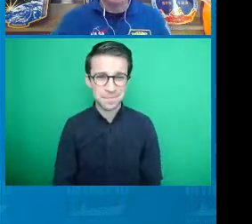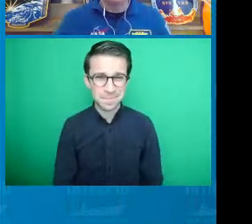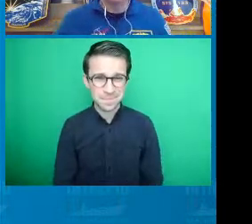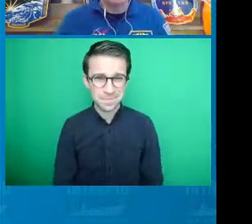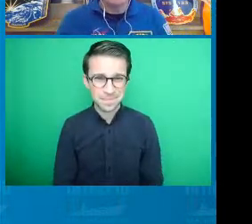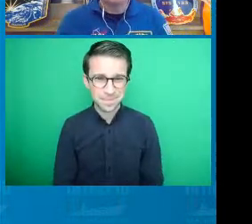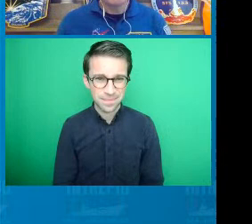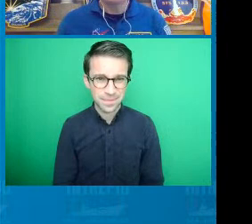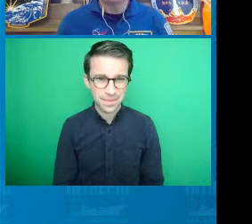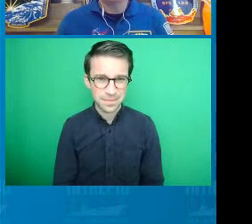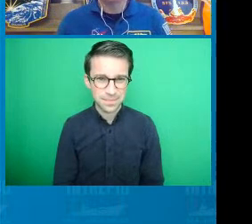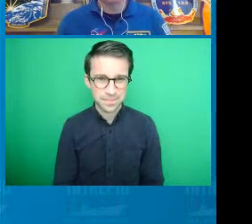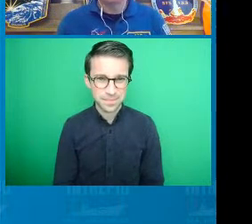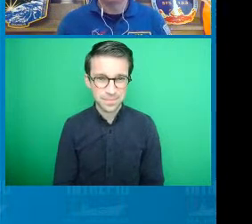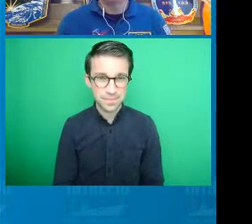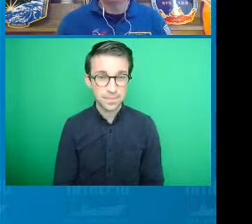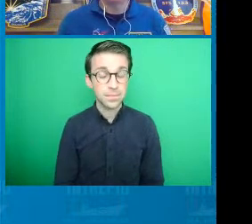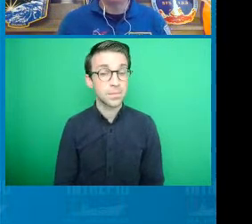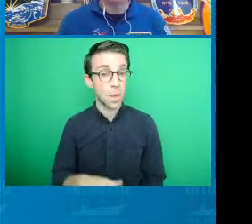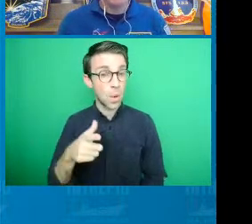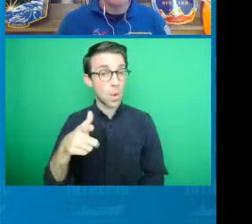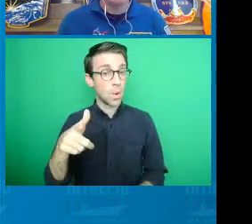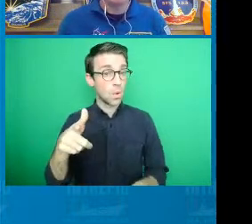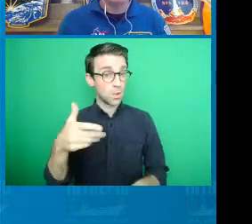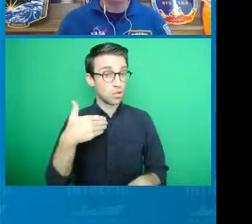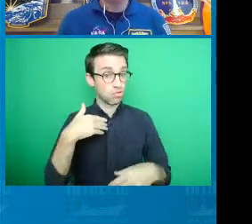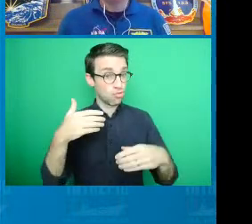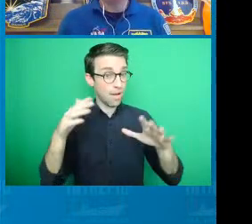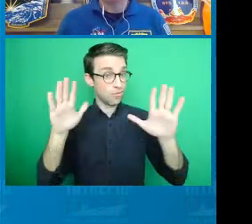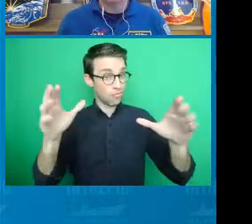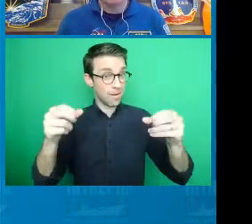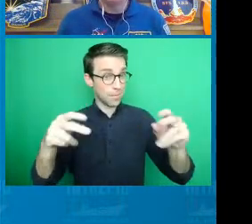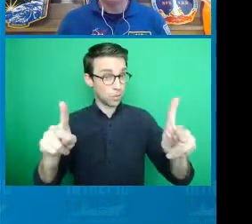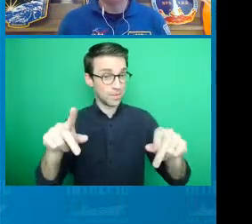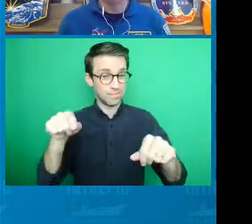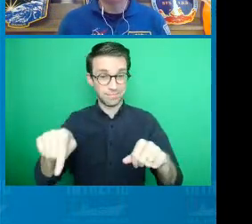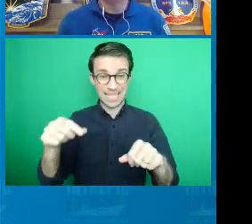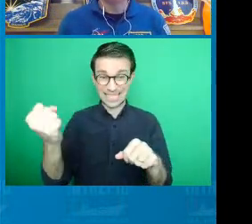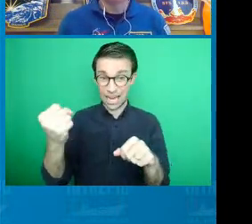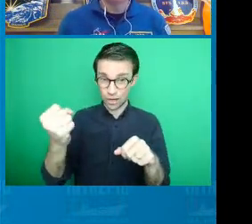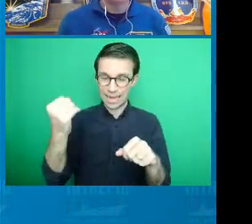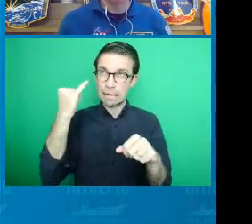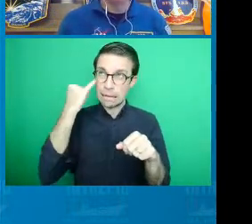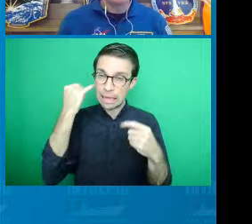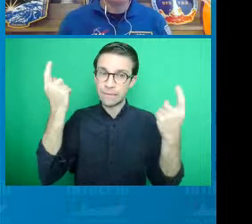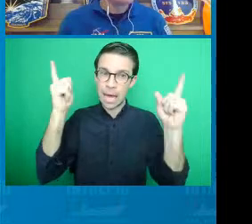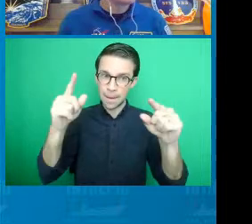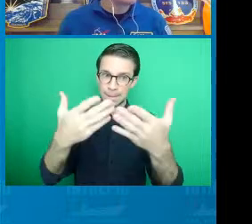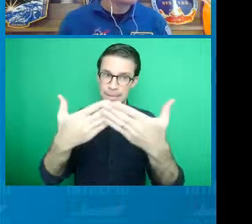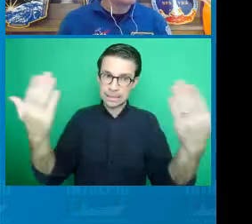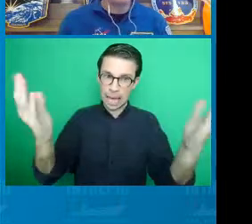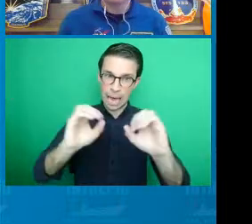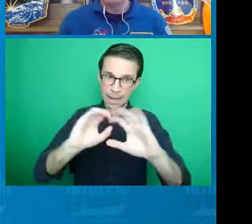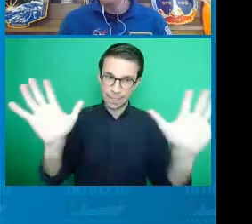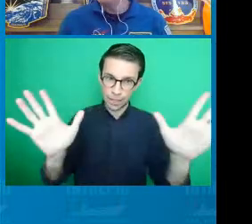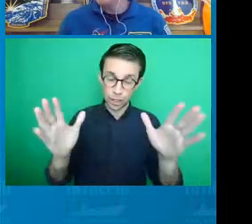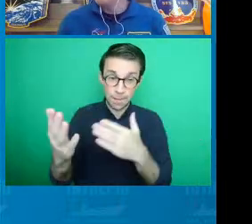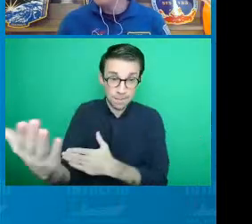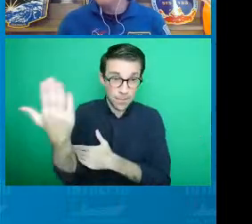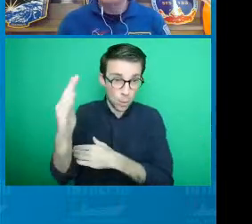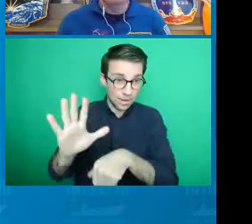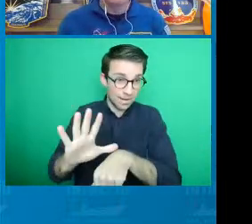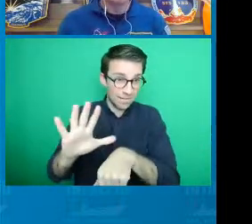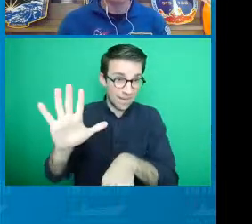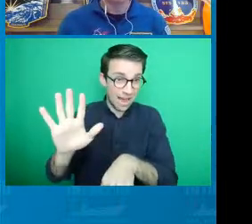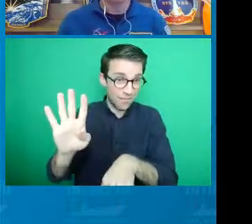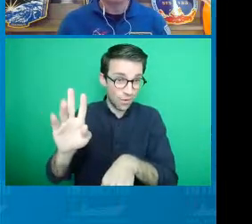All right, so you actually have a couple great opportunities on Saturday. If the sky is clear at 5:42 in the morning, I know not